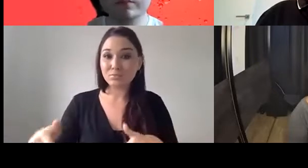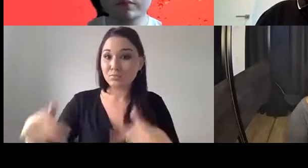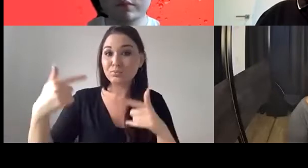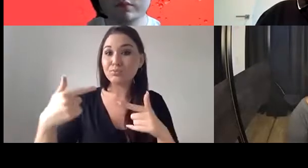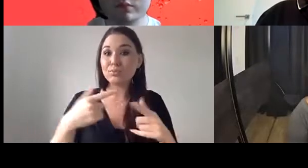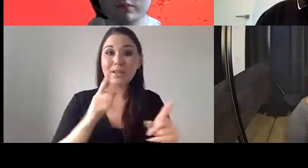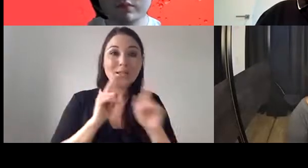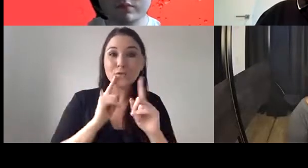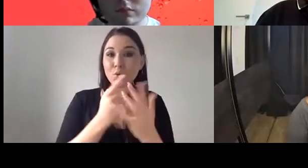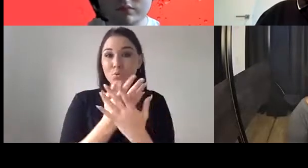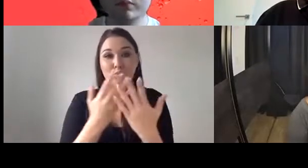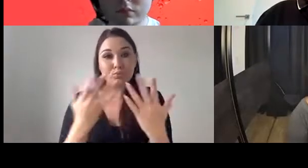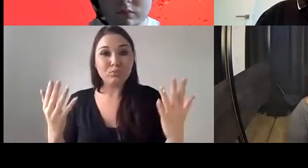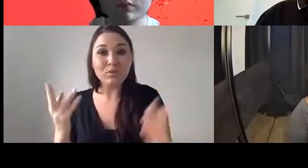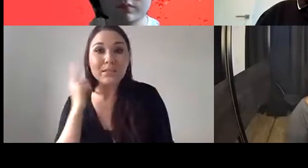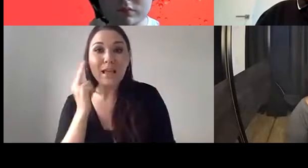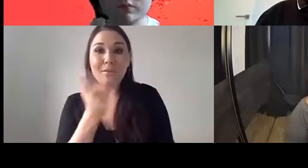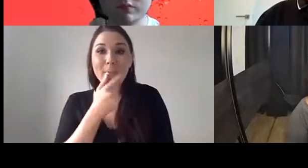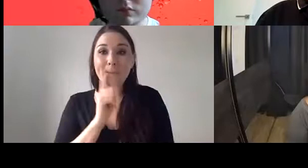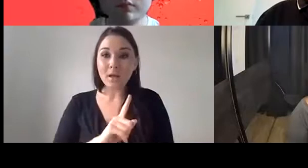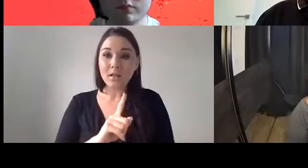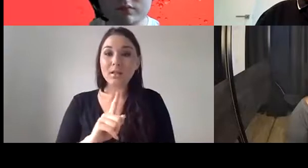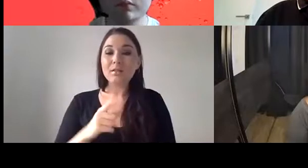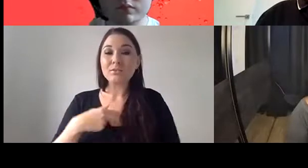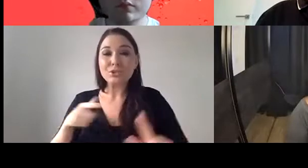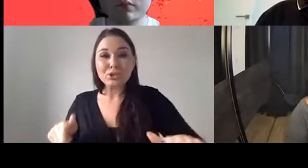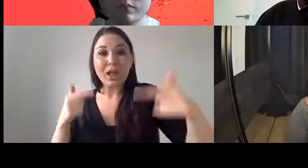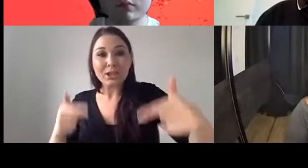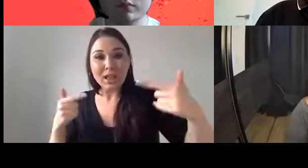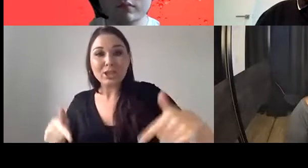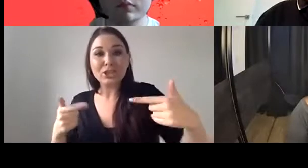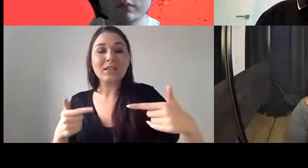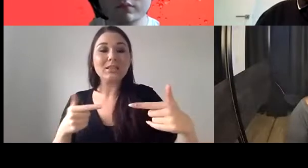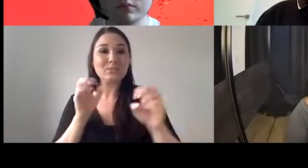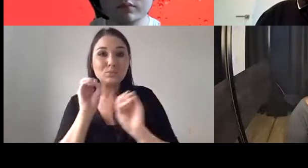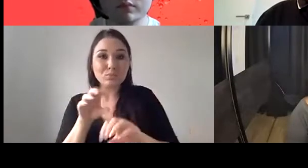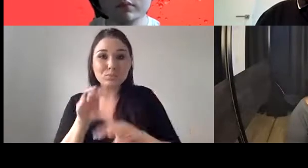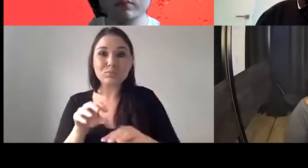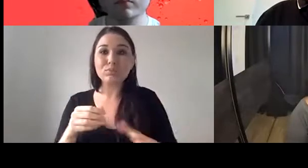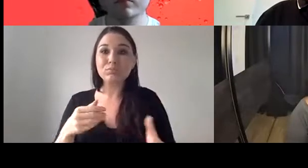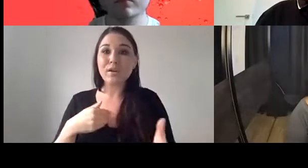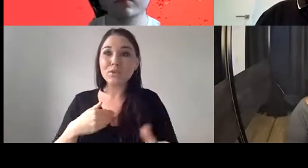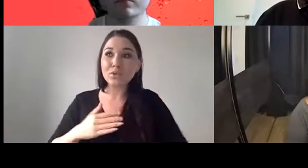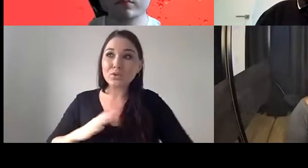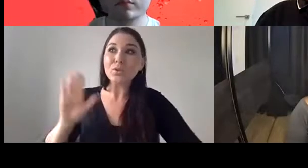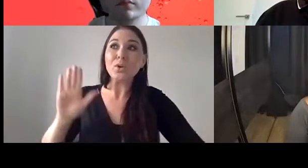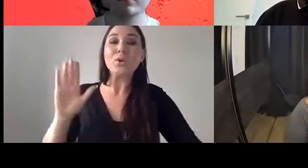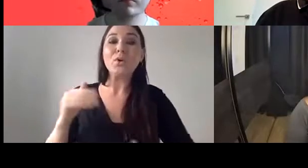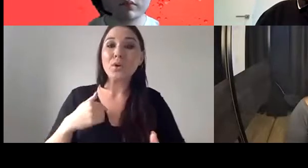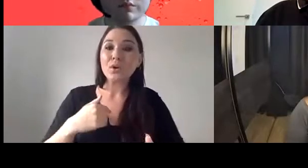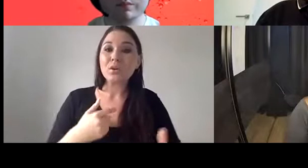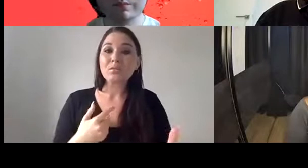numerous deaf people, hearing about the challenges they face of having to speak up, being